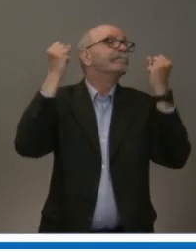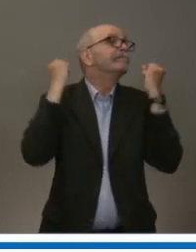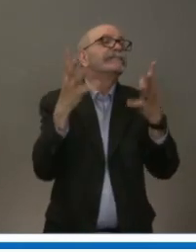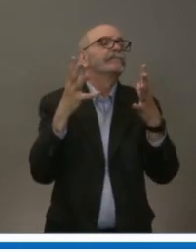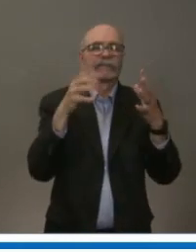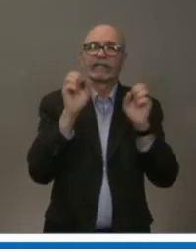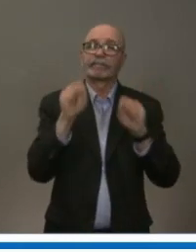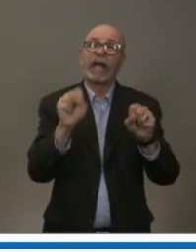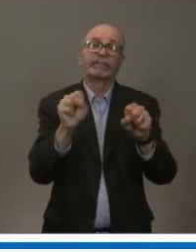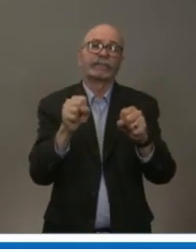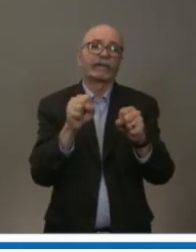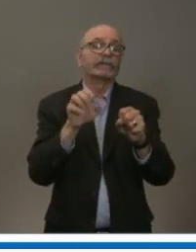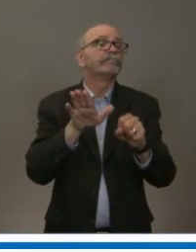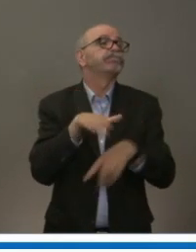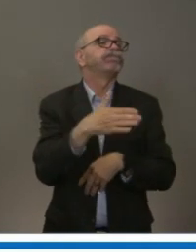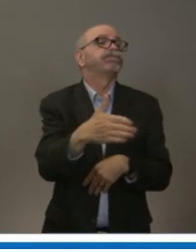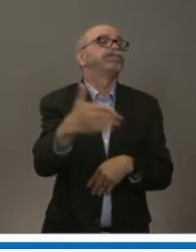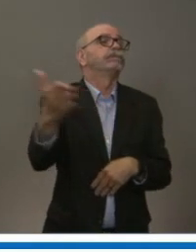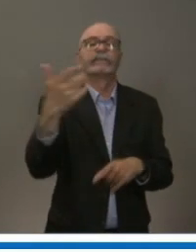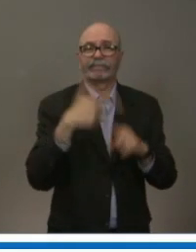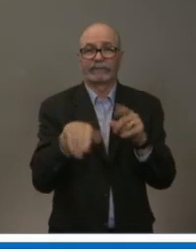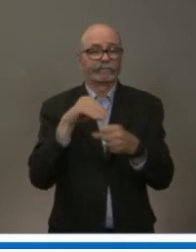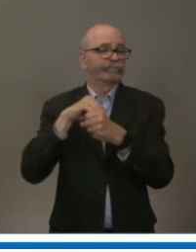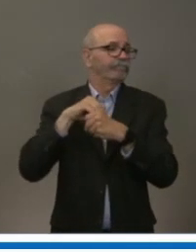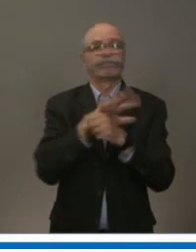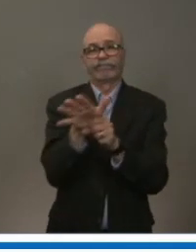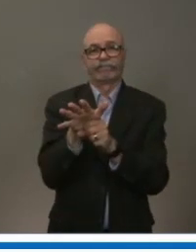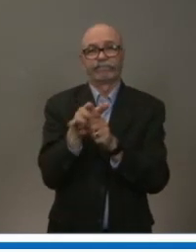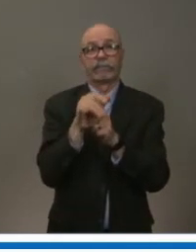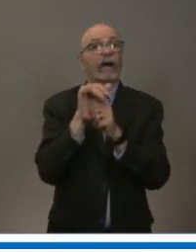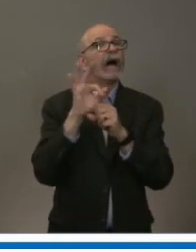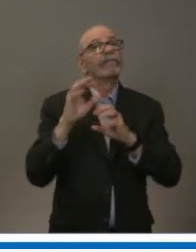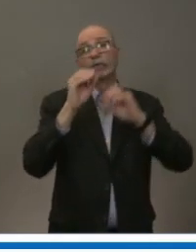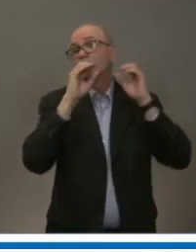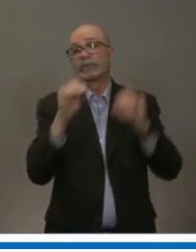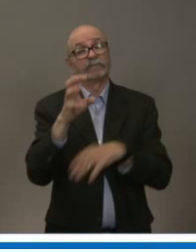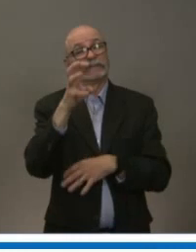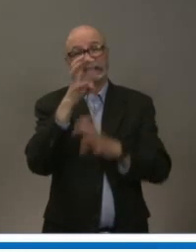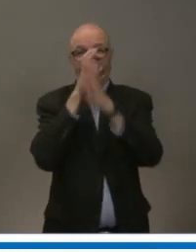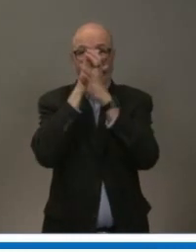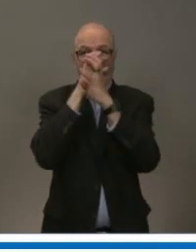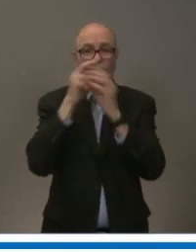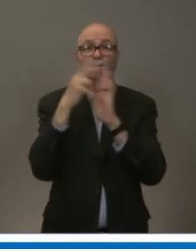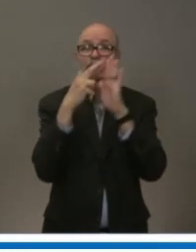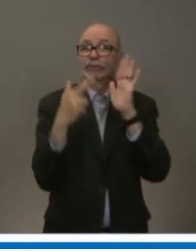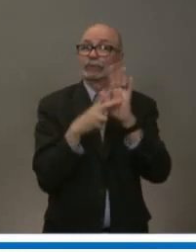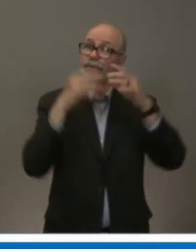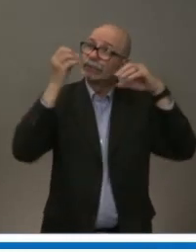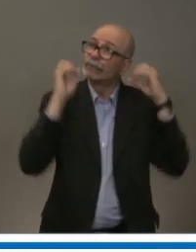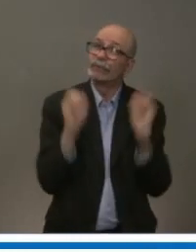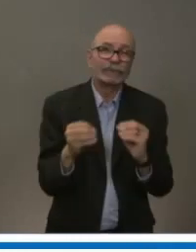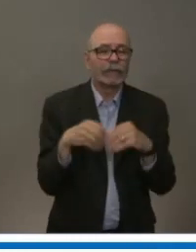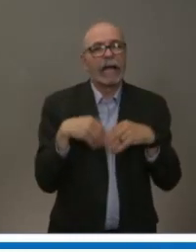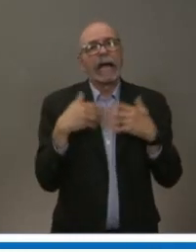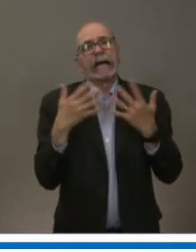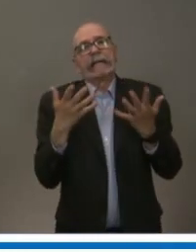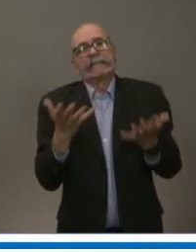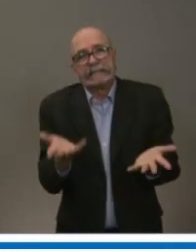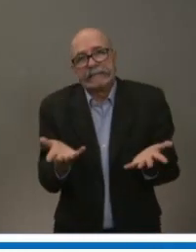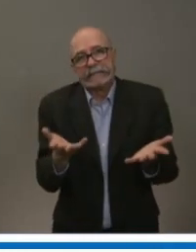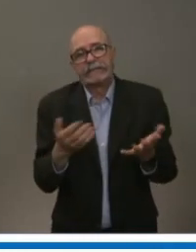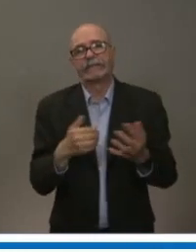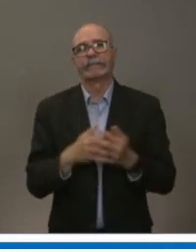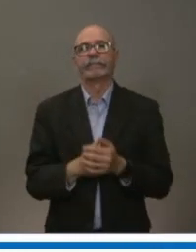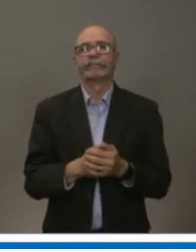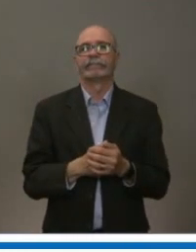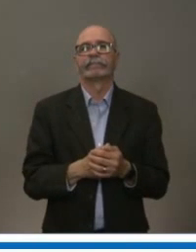these measures in place. Next, we'll go to Daryl Cole from the Amherst News. Questions for the Premier.